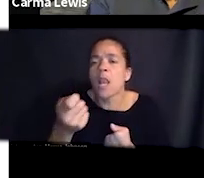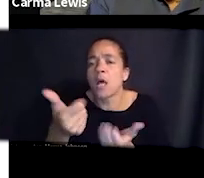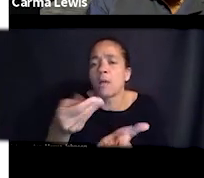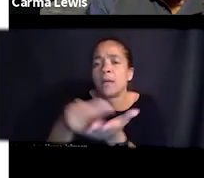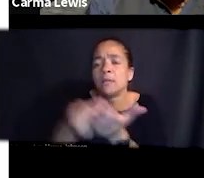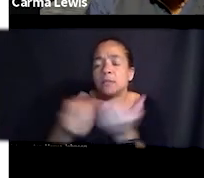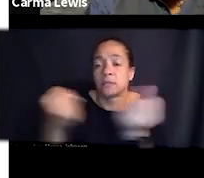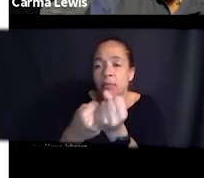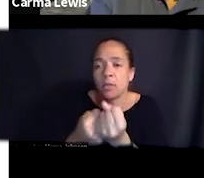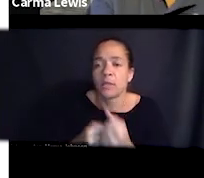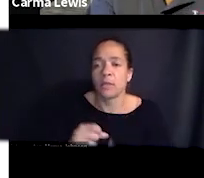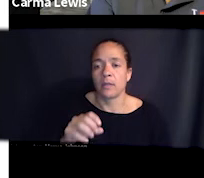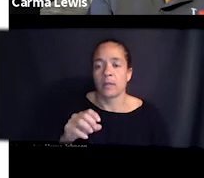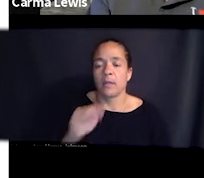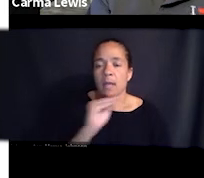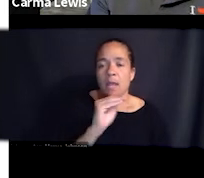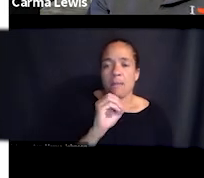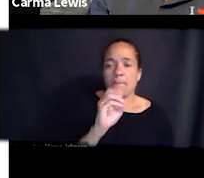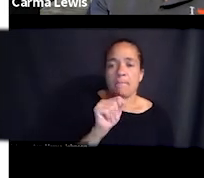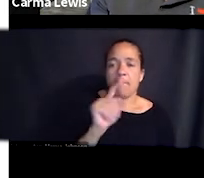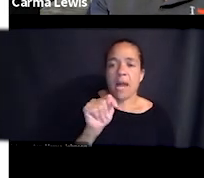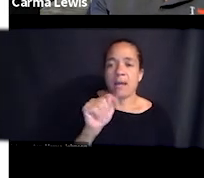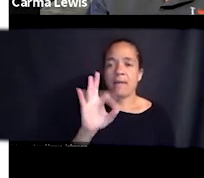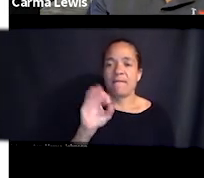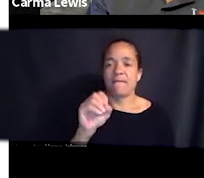foundation is kind of thought of as